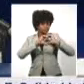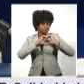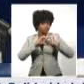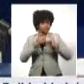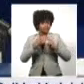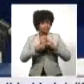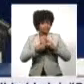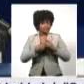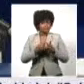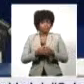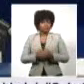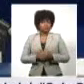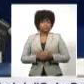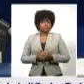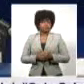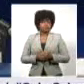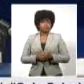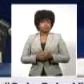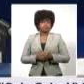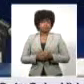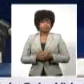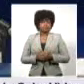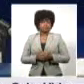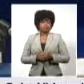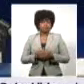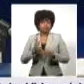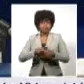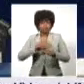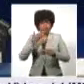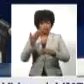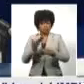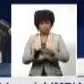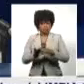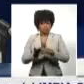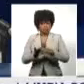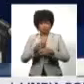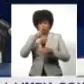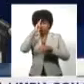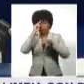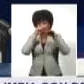with the pre-existing condition of ischemic heart disease.